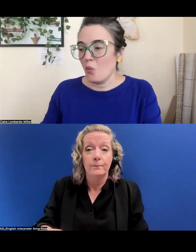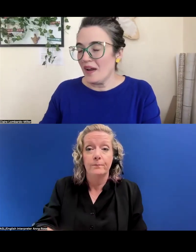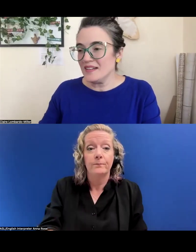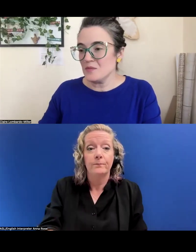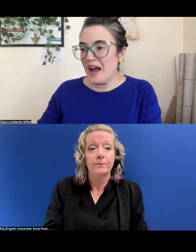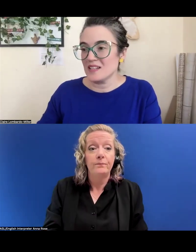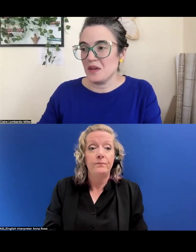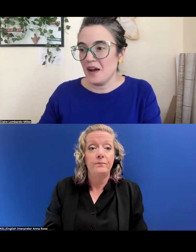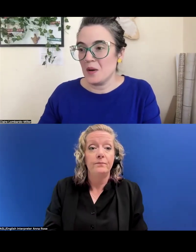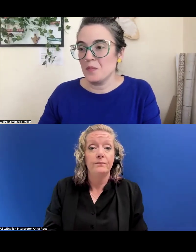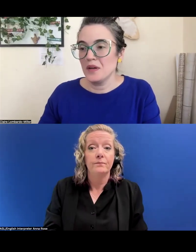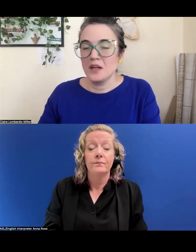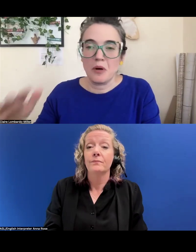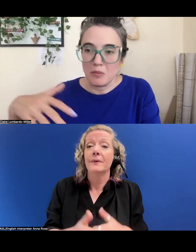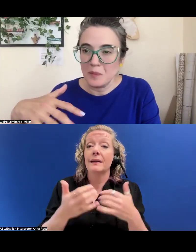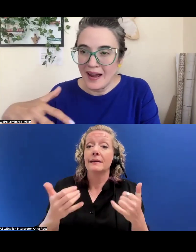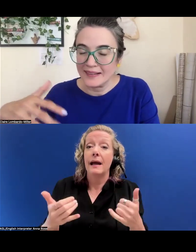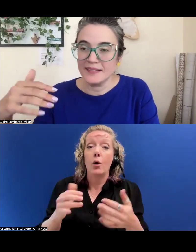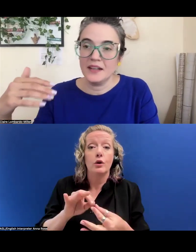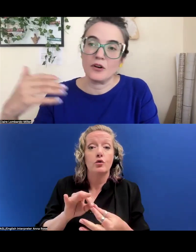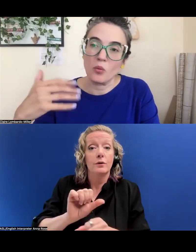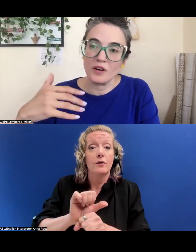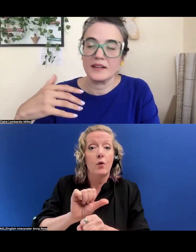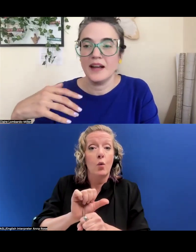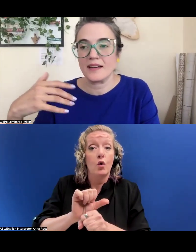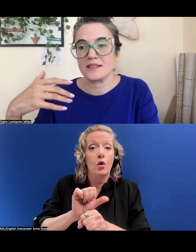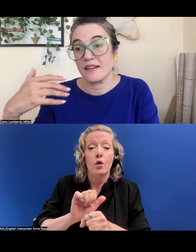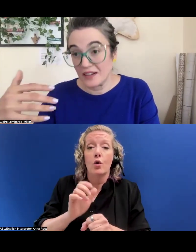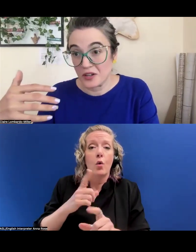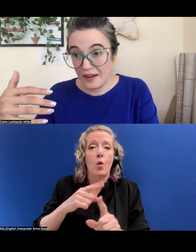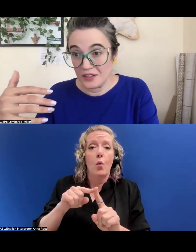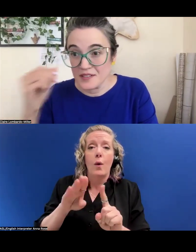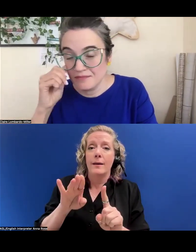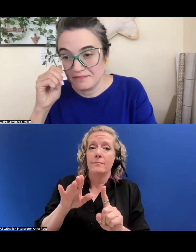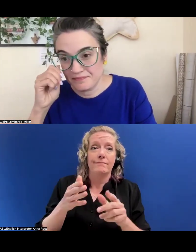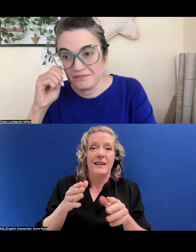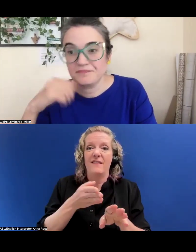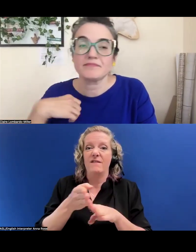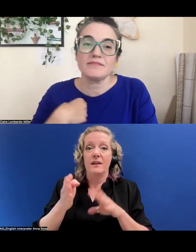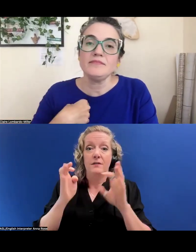So when does bias become problematic in our work as deaf educators?